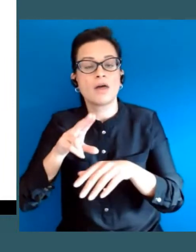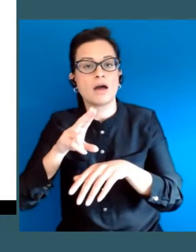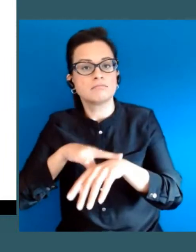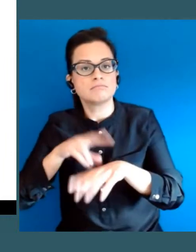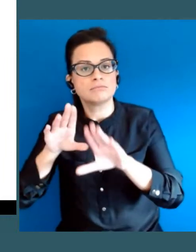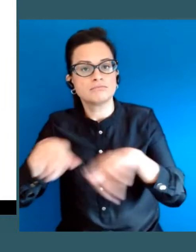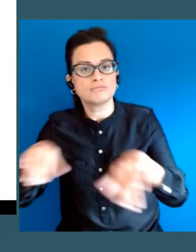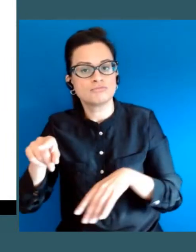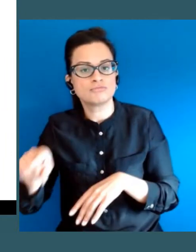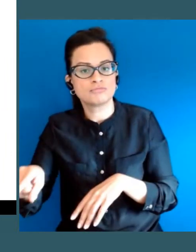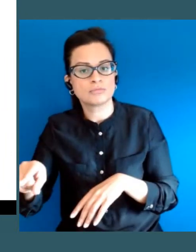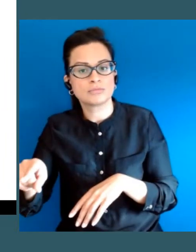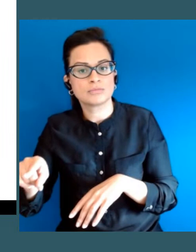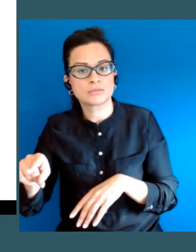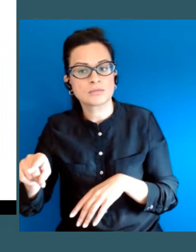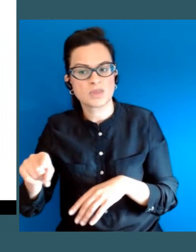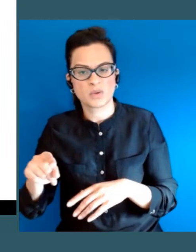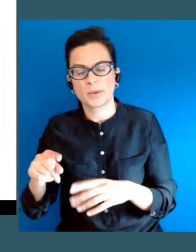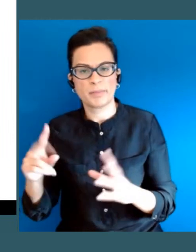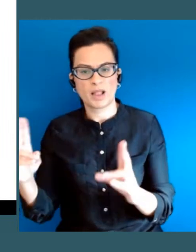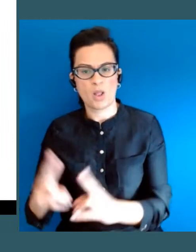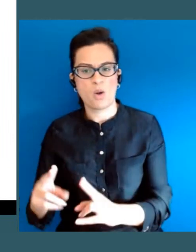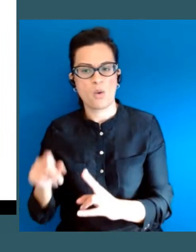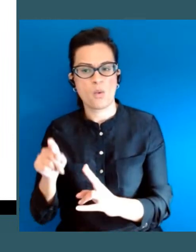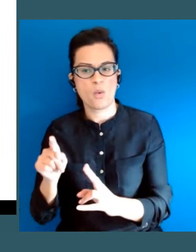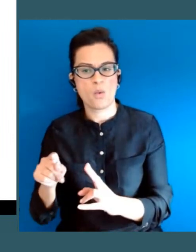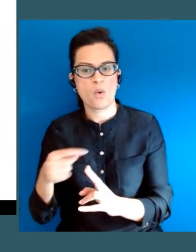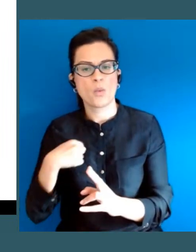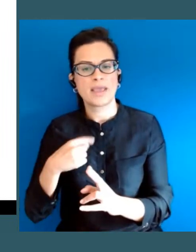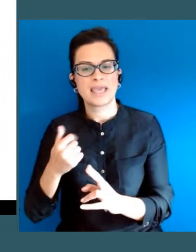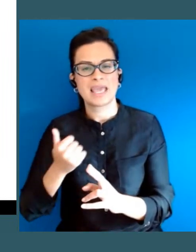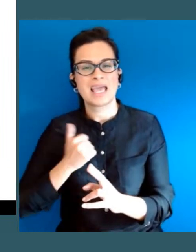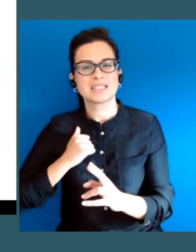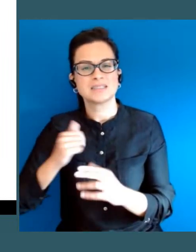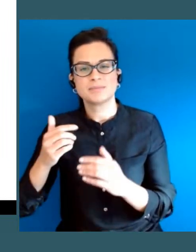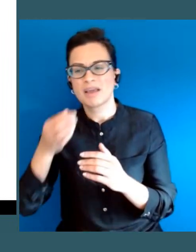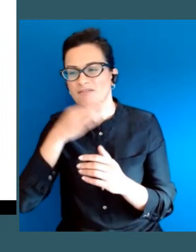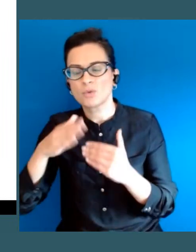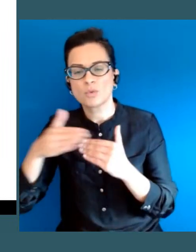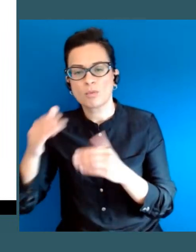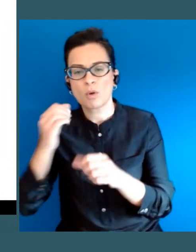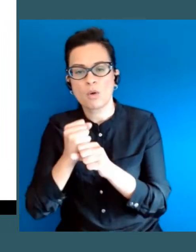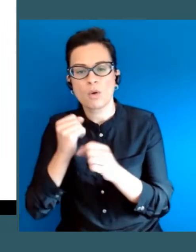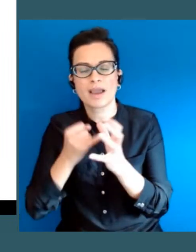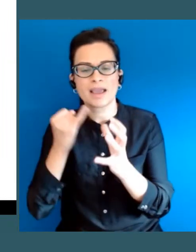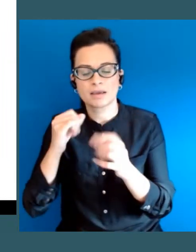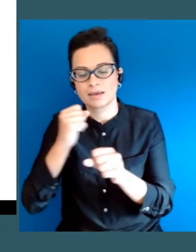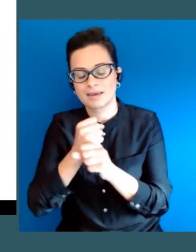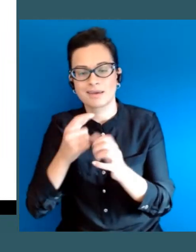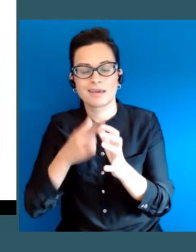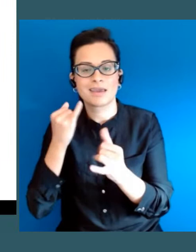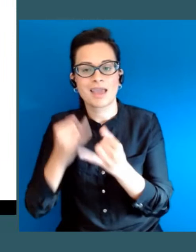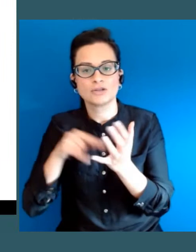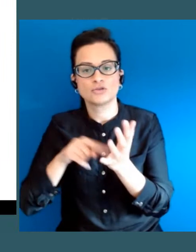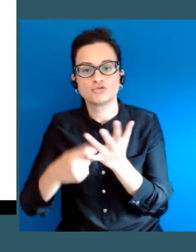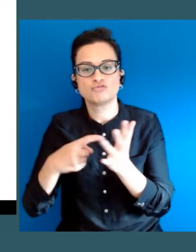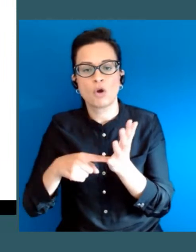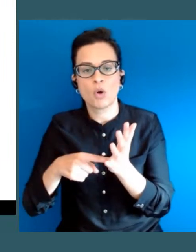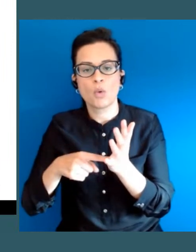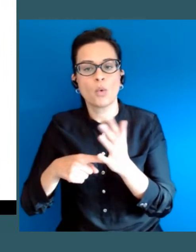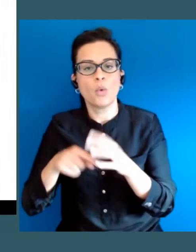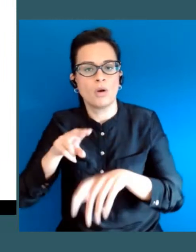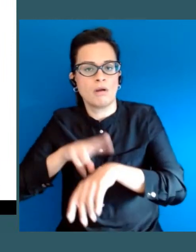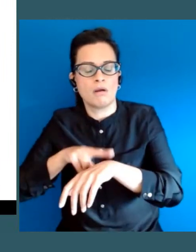so we were expecting there to be a few more sort of gastroenterologists that saw cases of this, but actually that was relatively